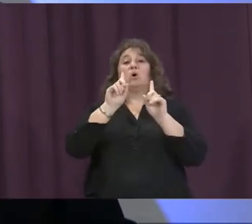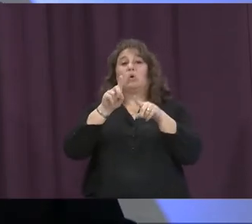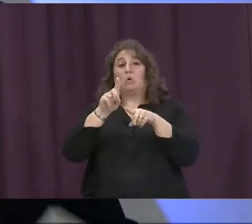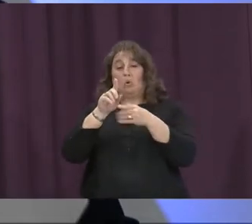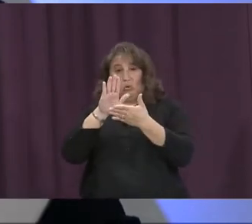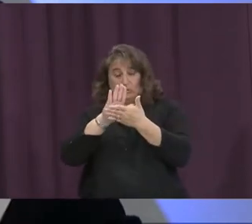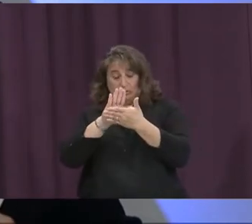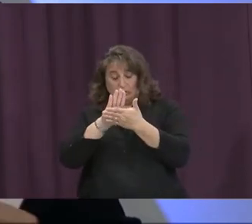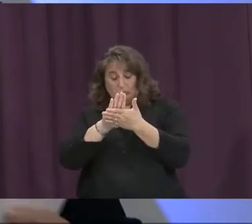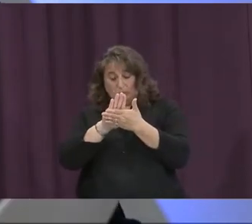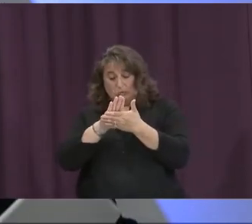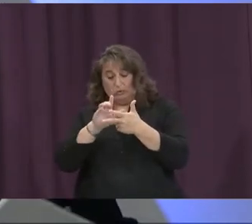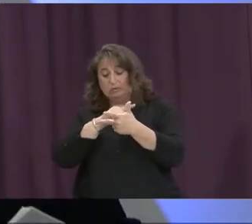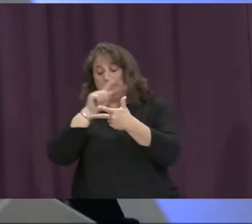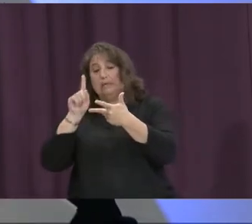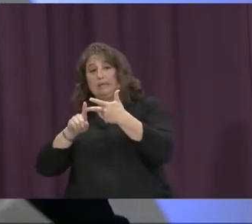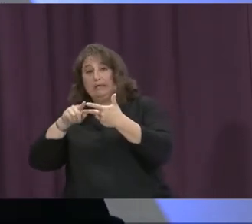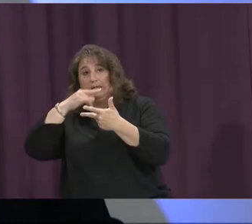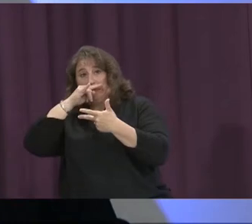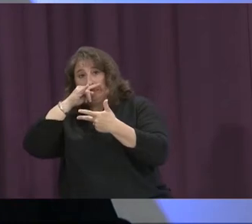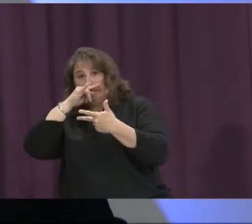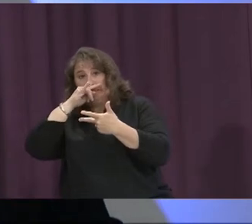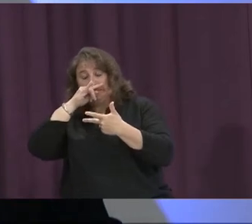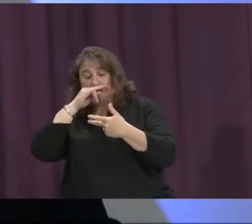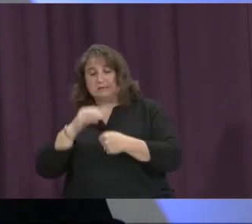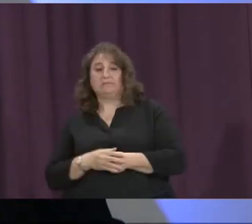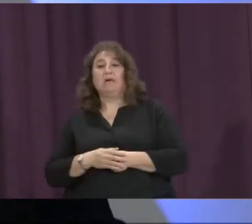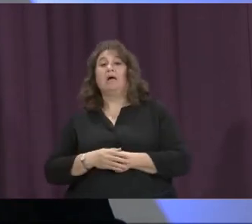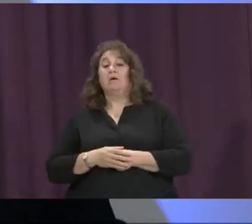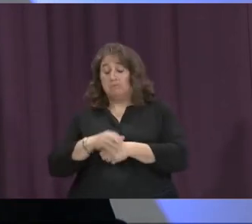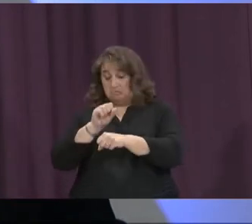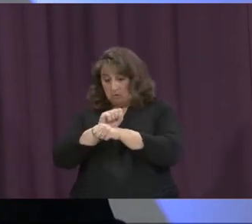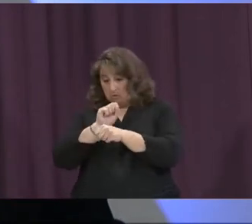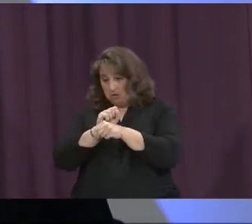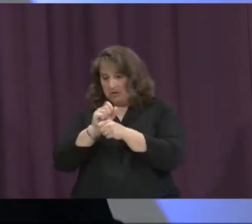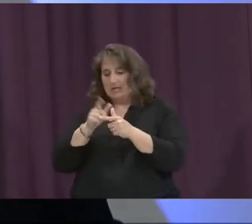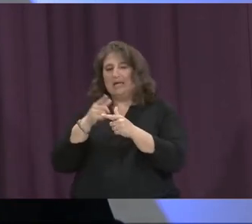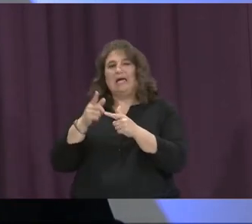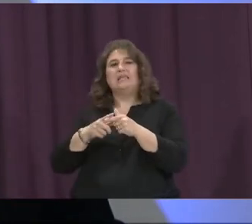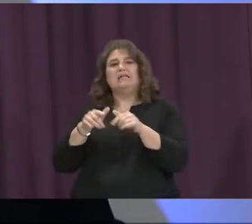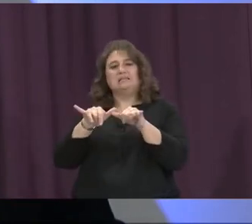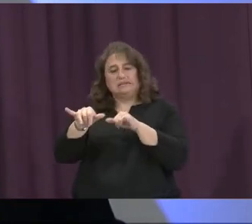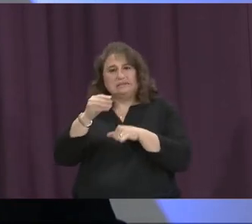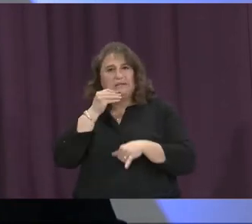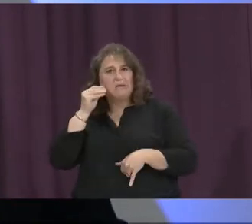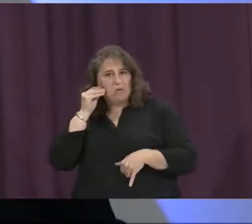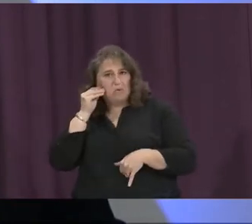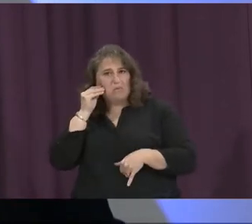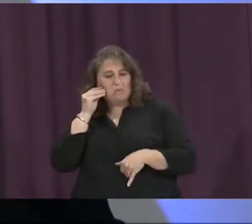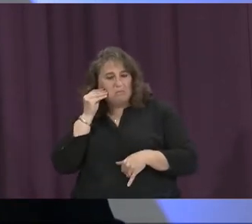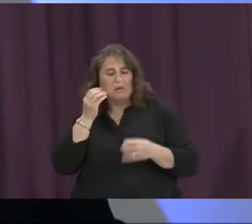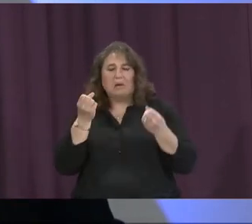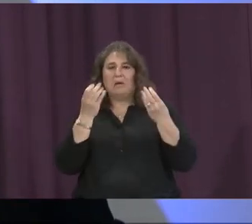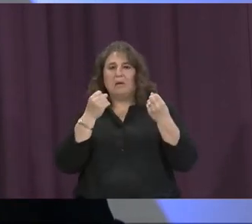so I was working, but then I decided to stay at home. Well, then after, you know, so many years at home, you think, hmm,